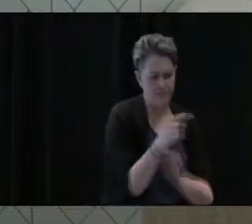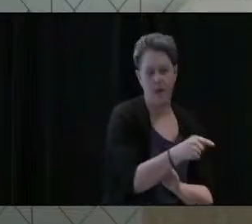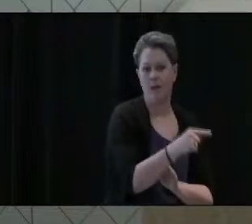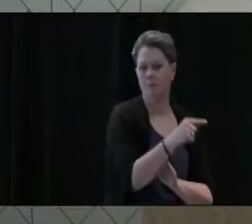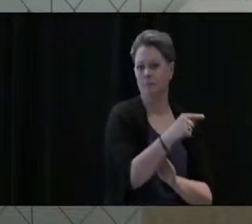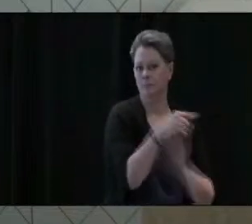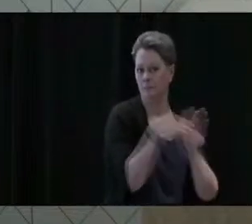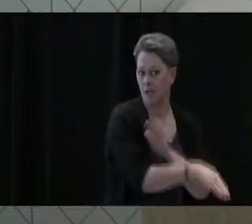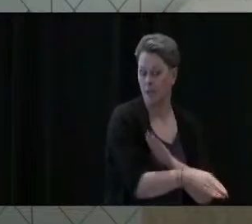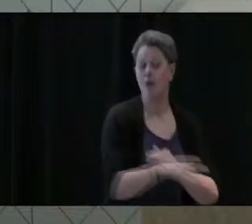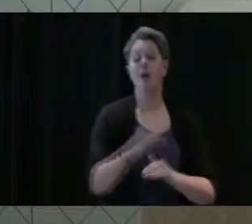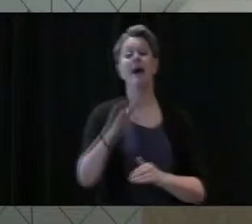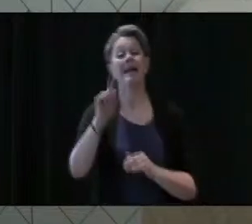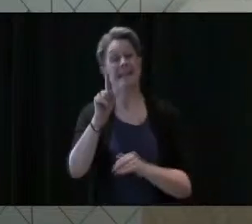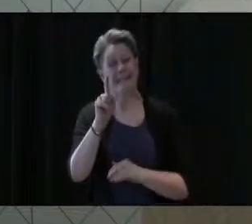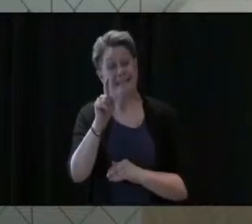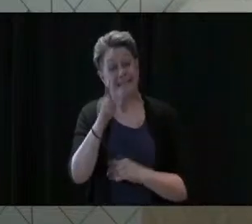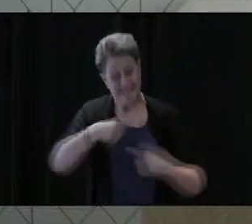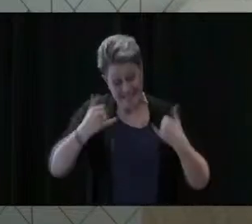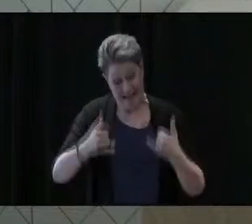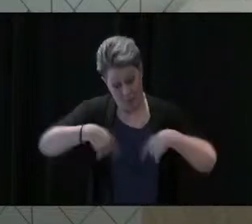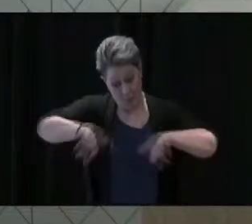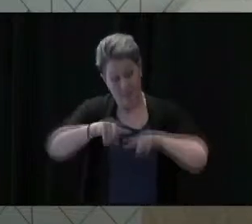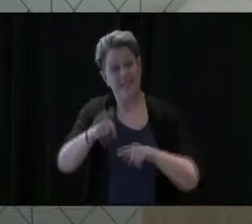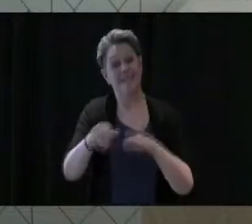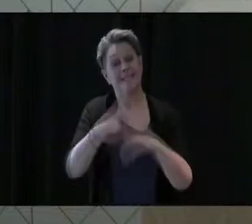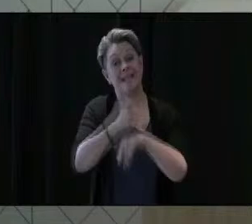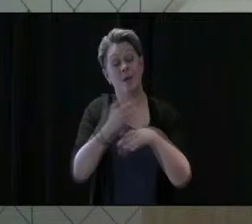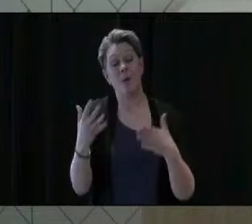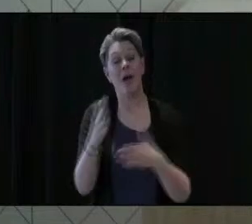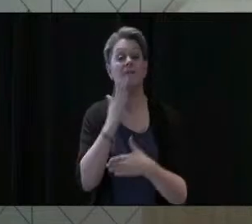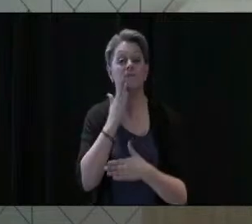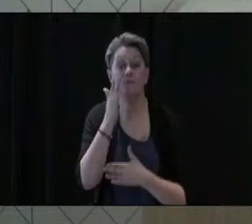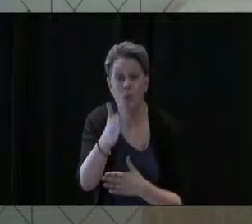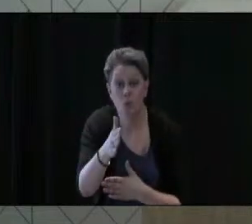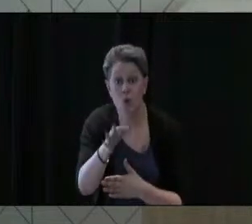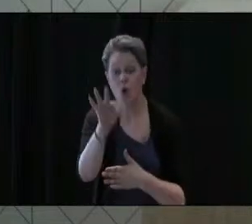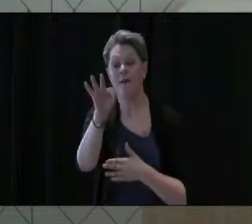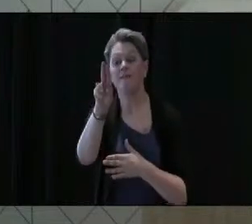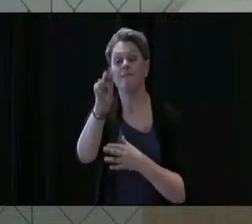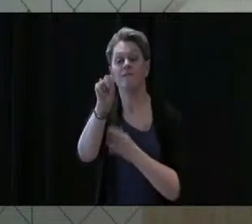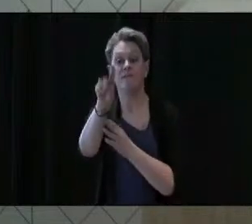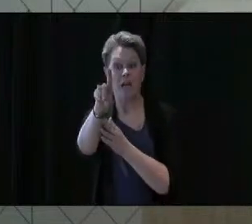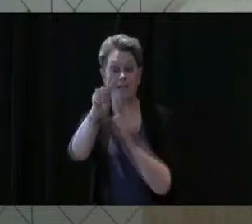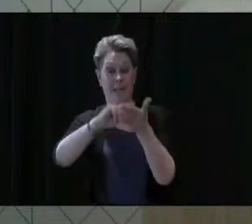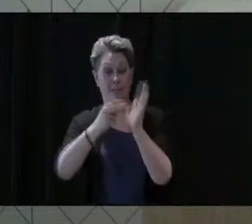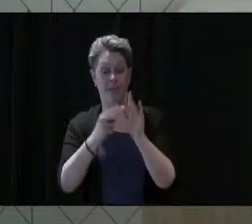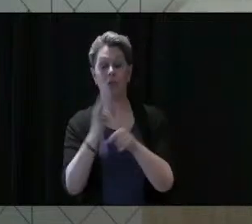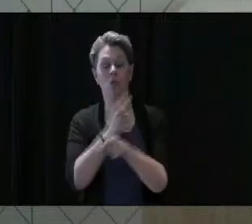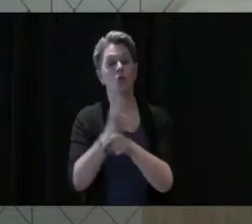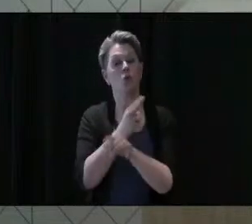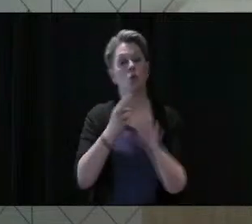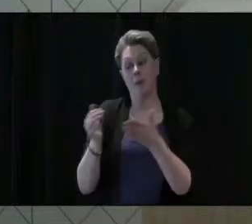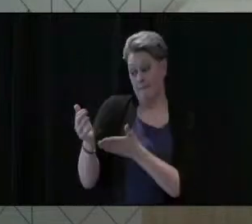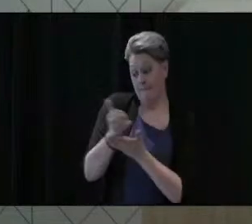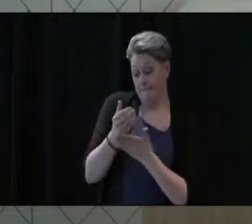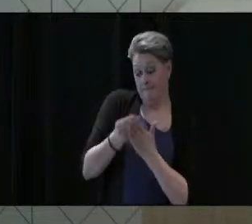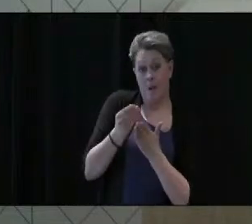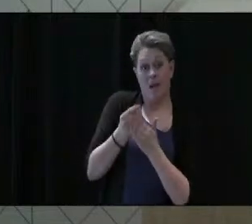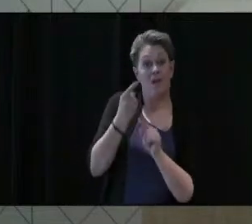fund. Using a portion of our oil and gas revenues, using revenues from asset